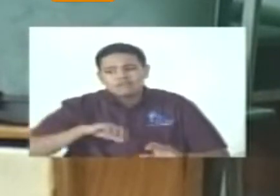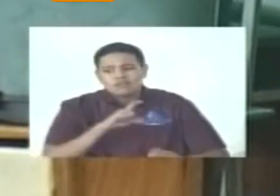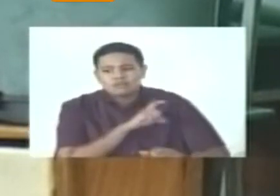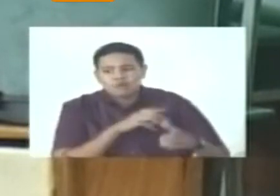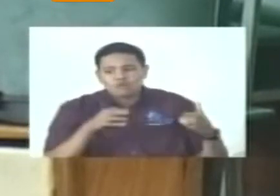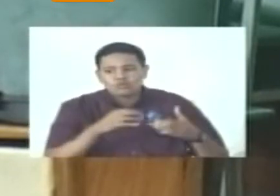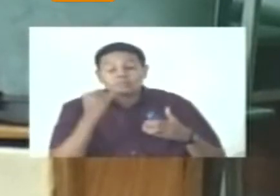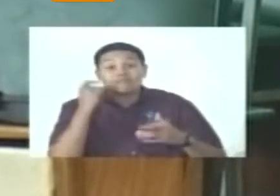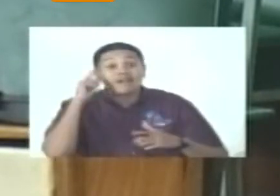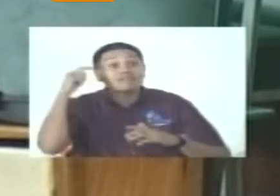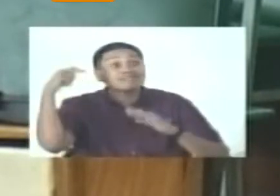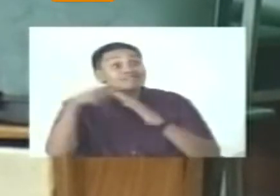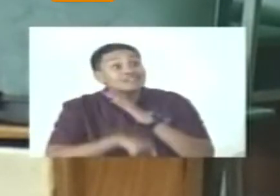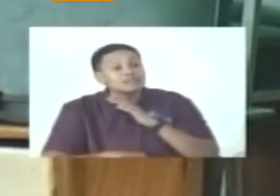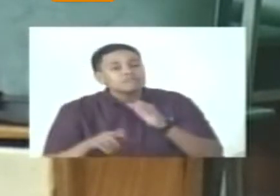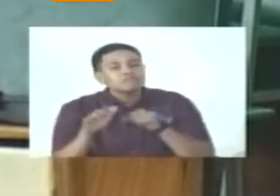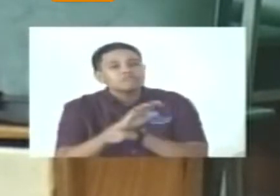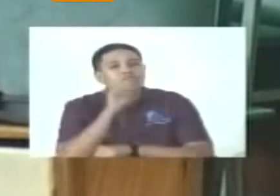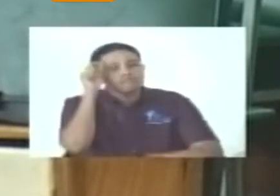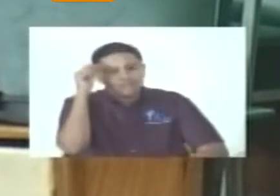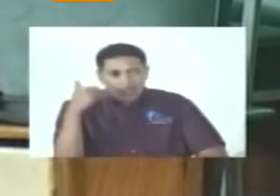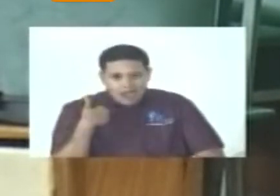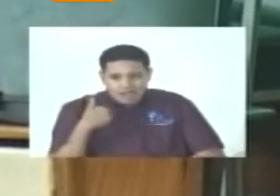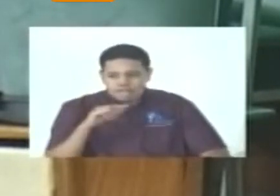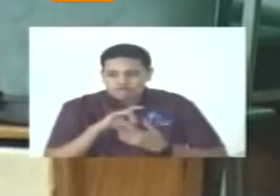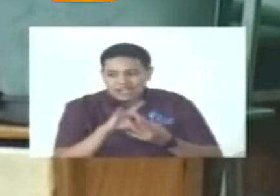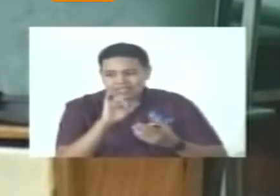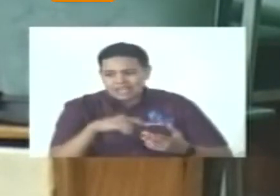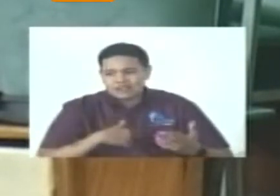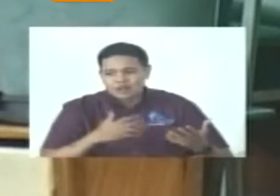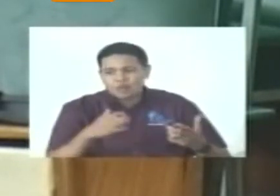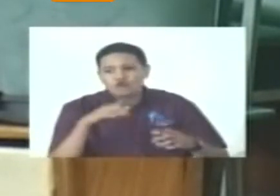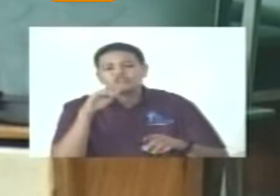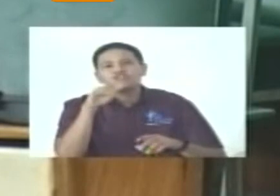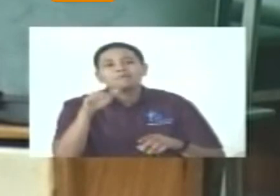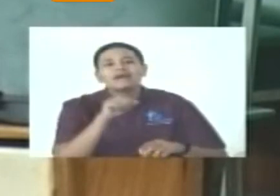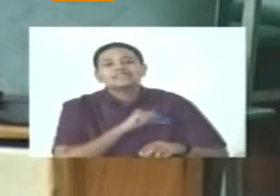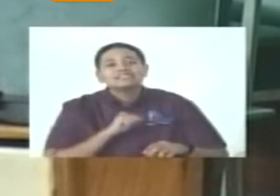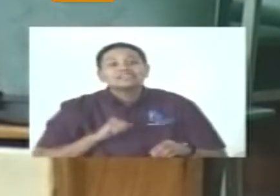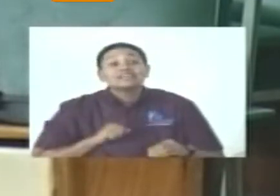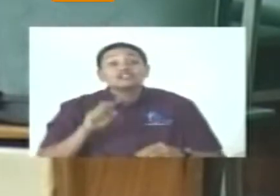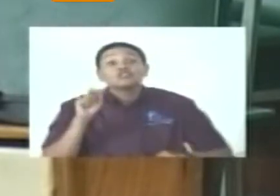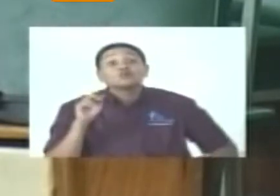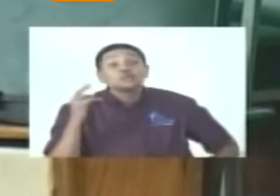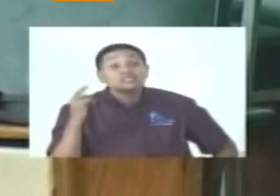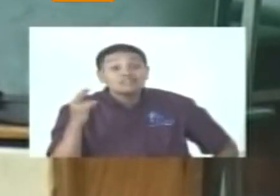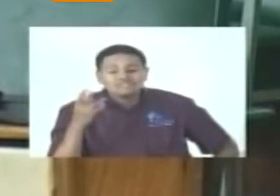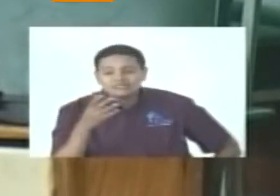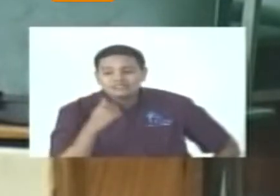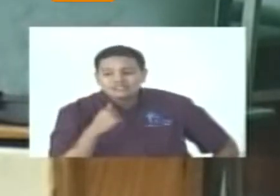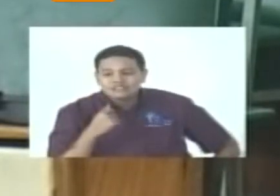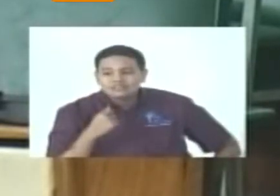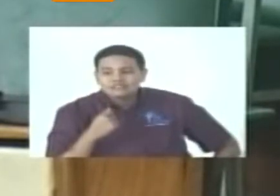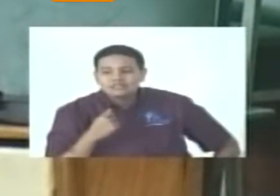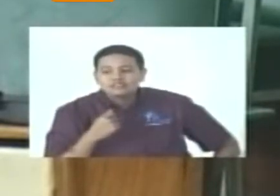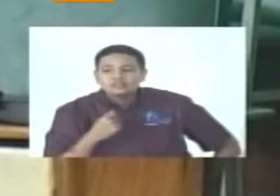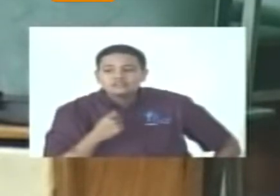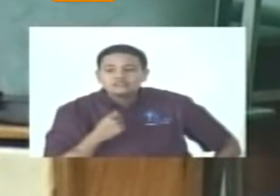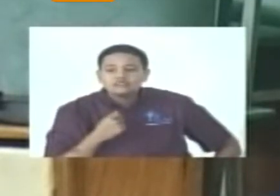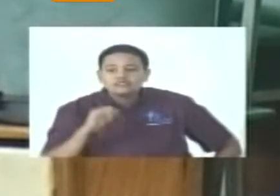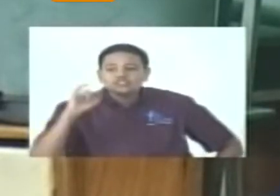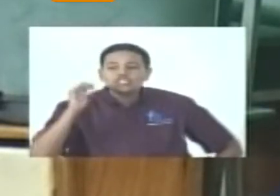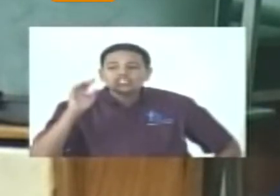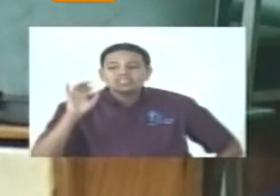greater understanding. On that note, I wish to remind the Senate that in 2017, the